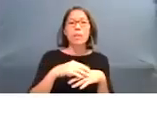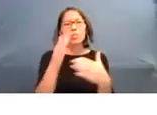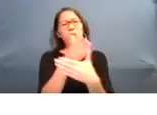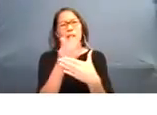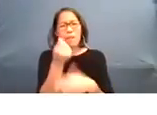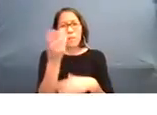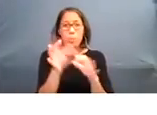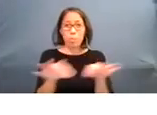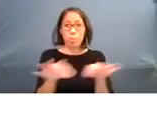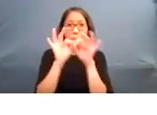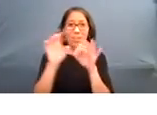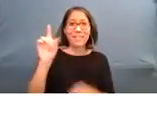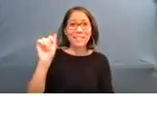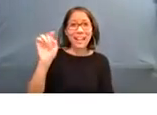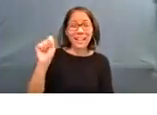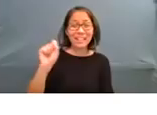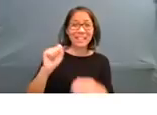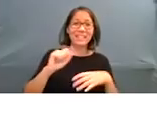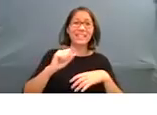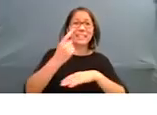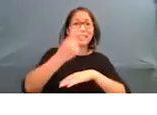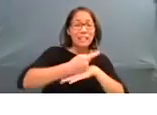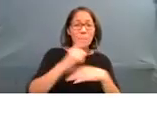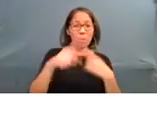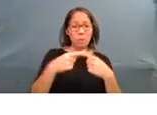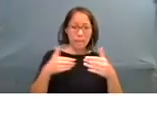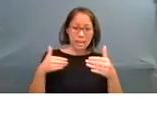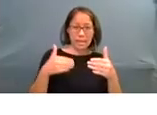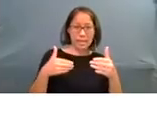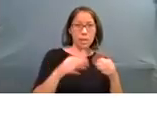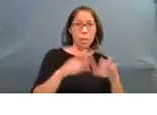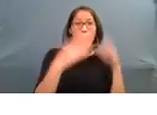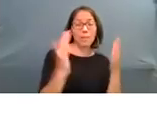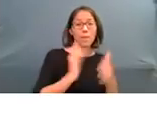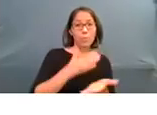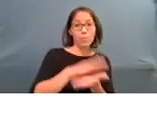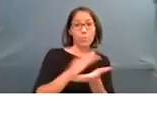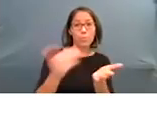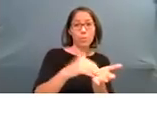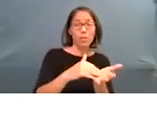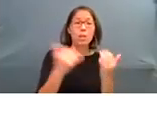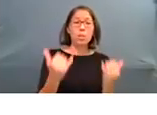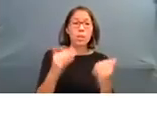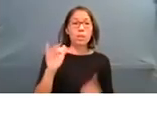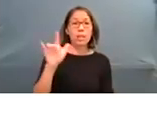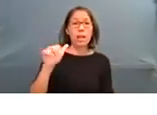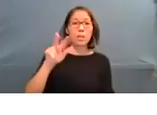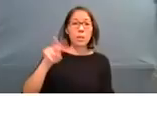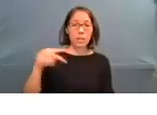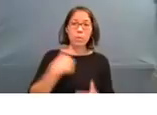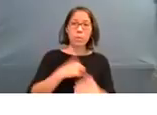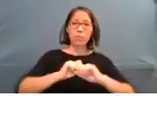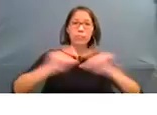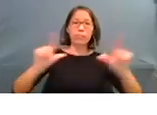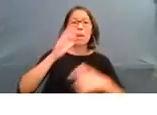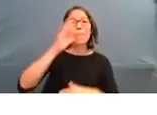important dates as we move towards reopening our schools. Today, on July 22nd, we are launching our Parent Choice Survey.